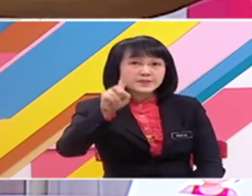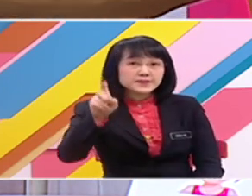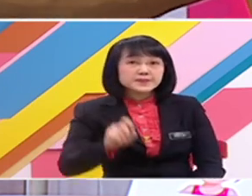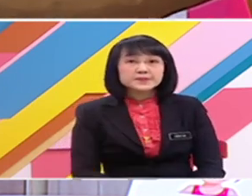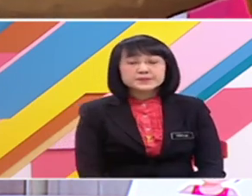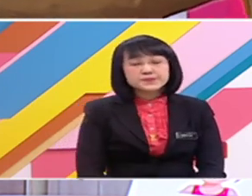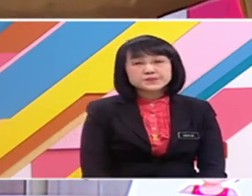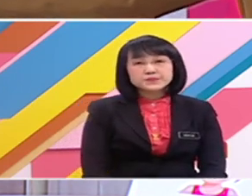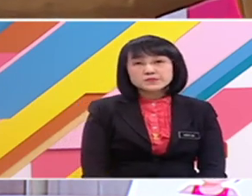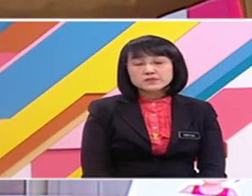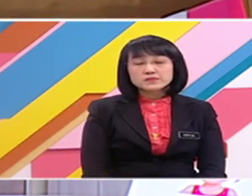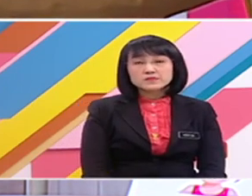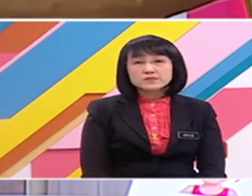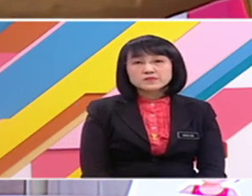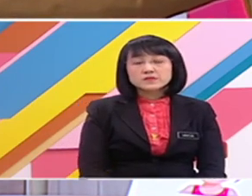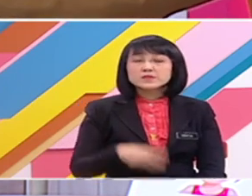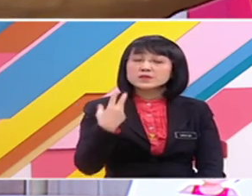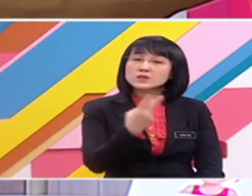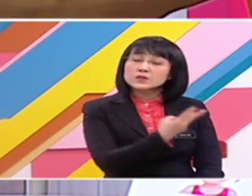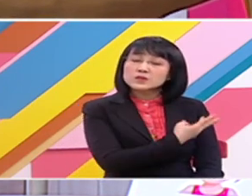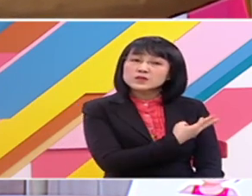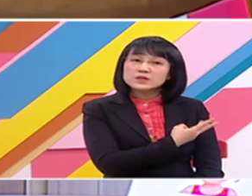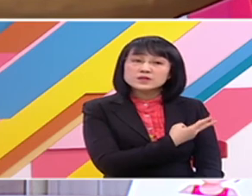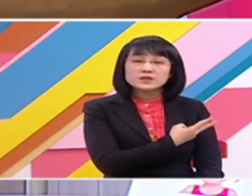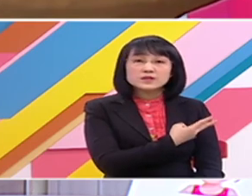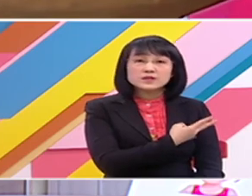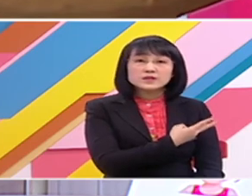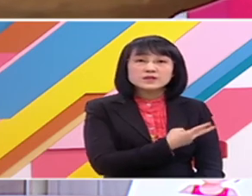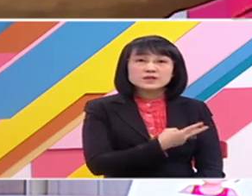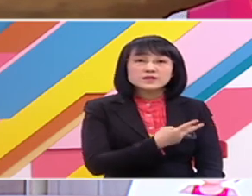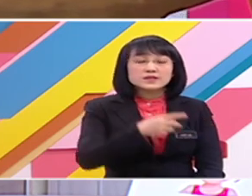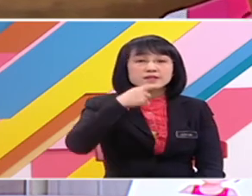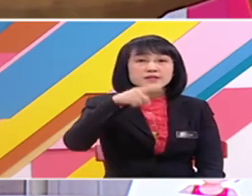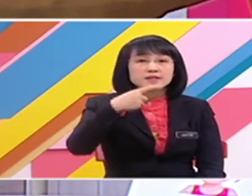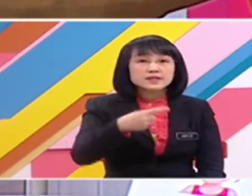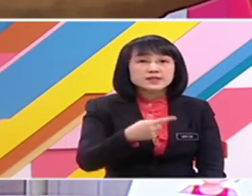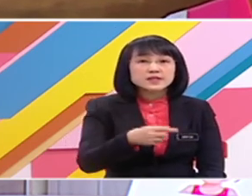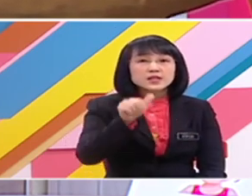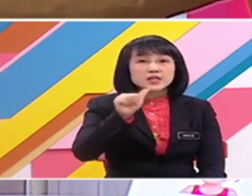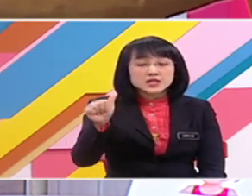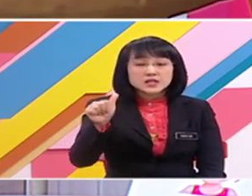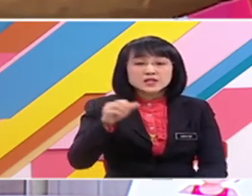we say a or a?